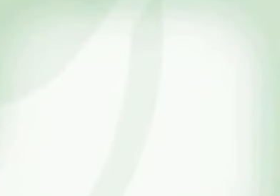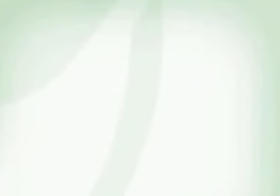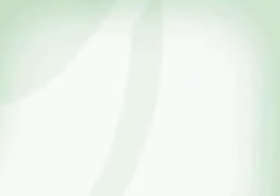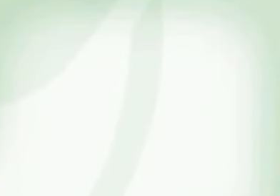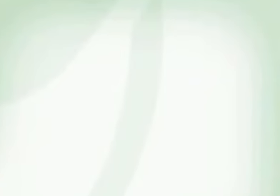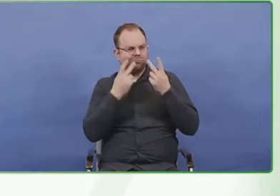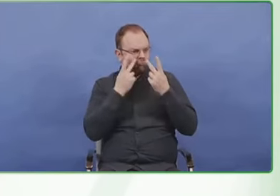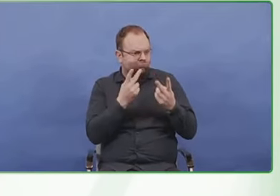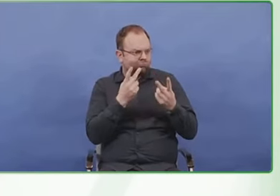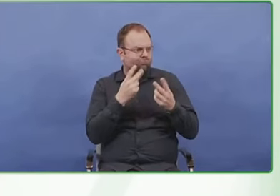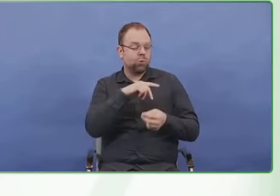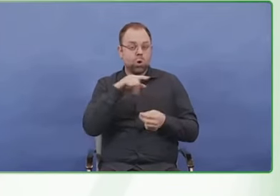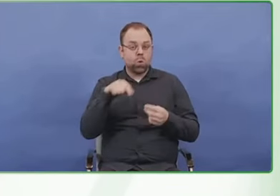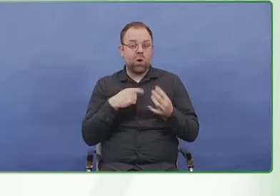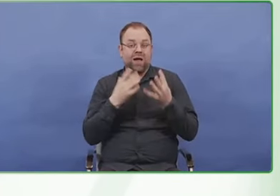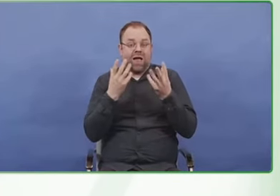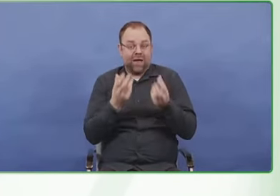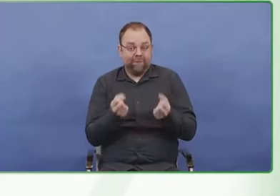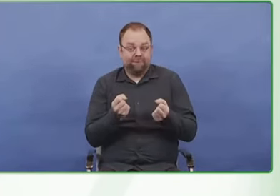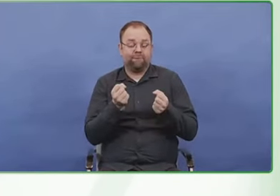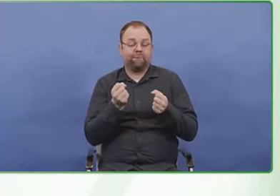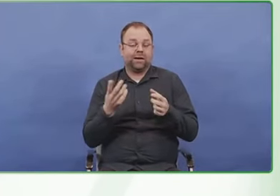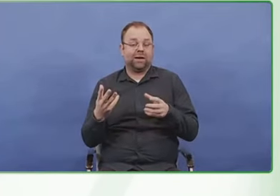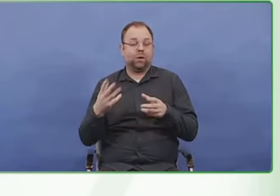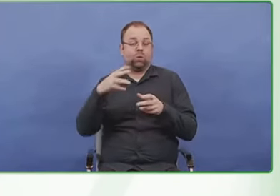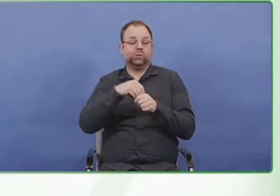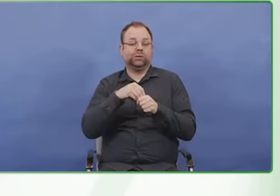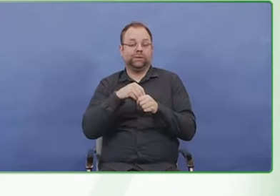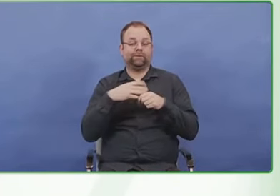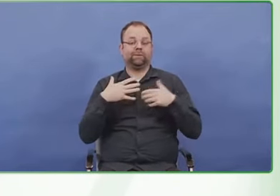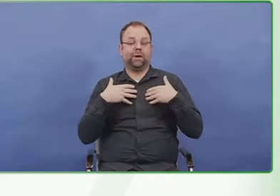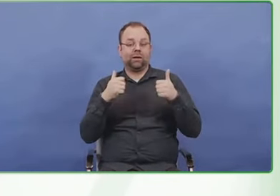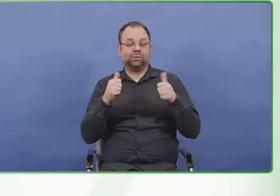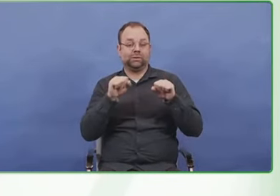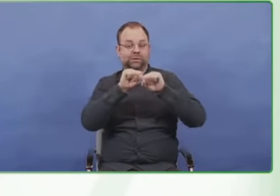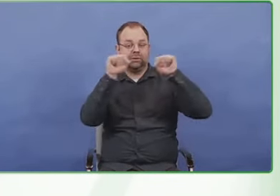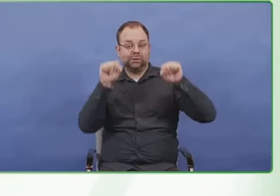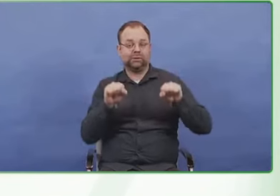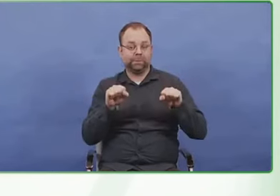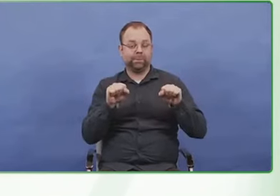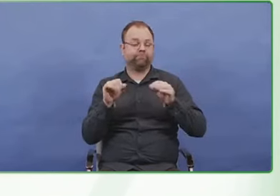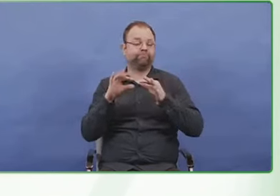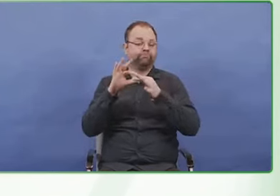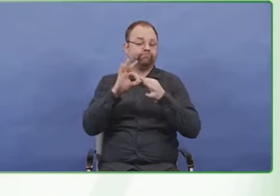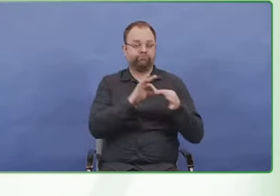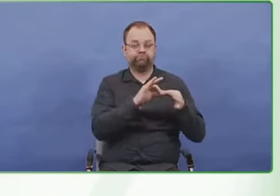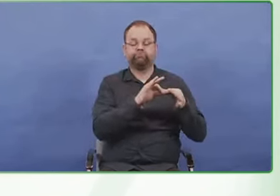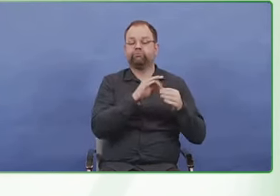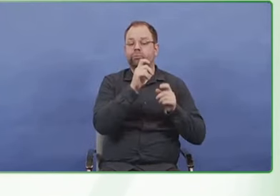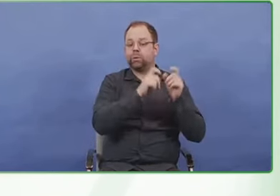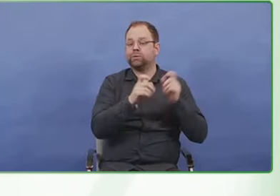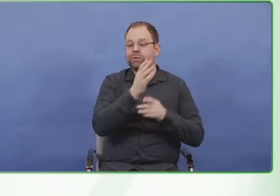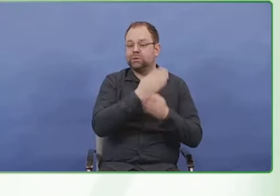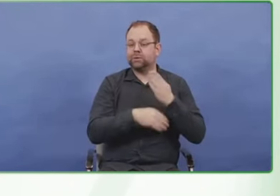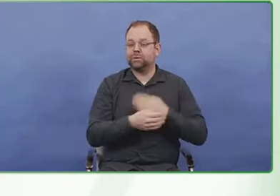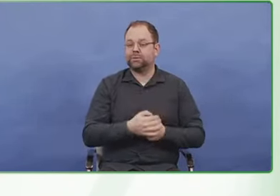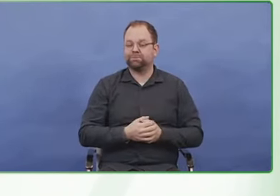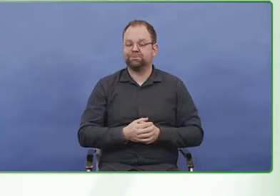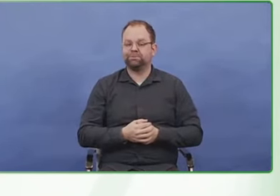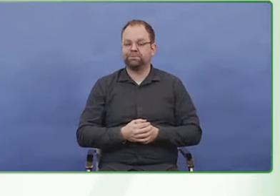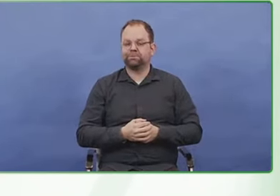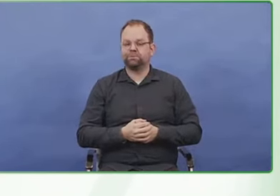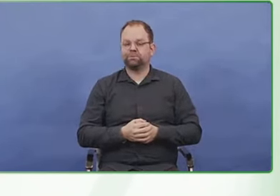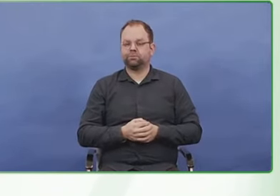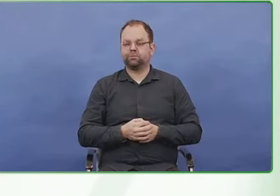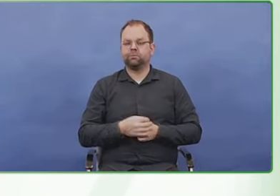the European region. So when I talk about Europe, I'm not talking about the European Union, I'm talking about 53 member states, including